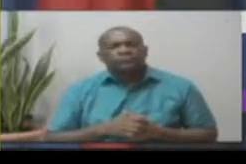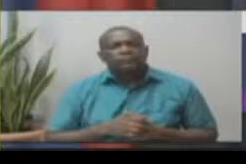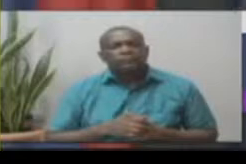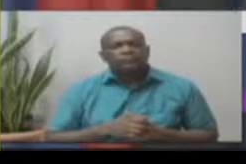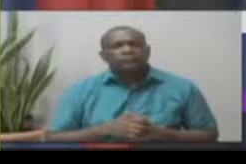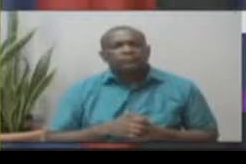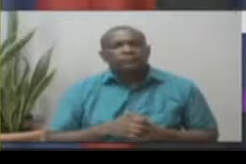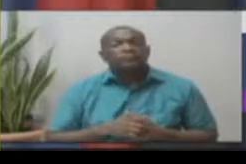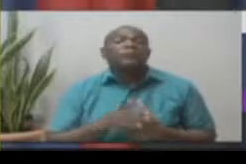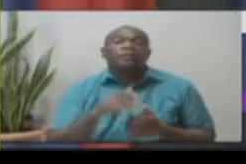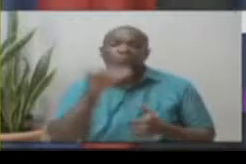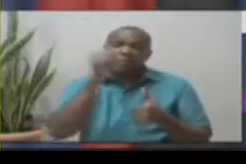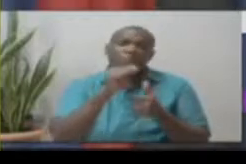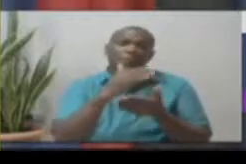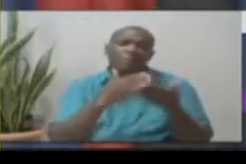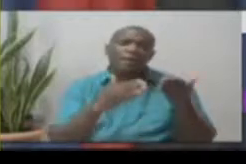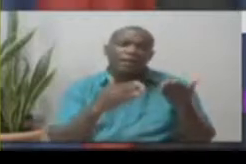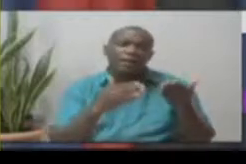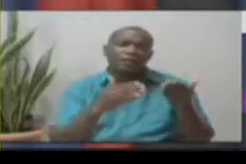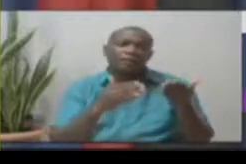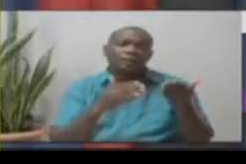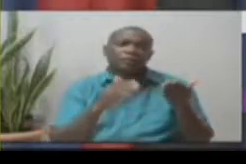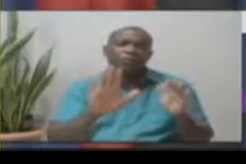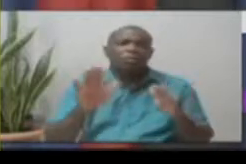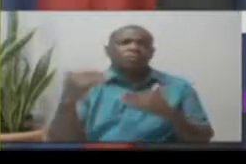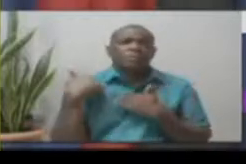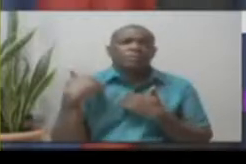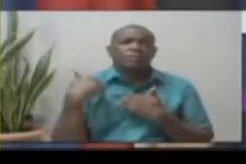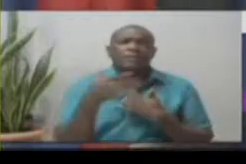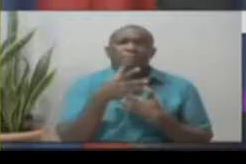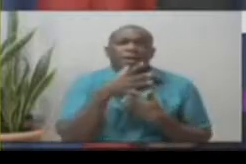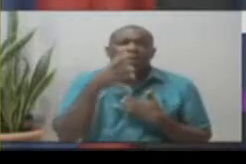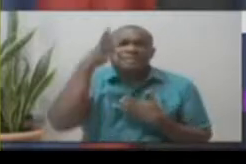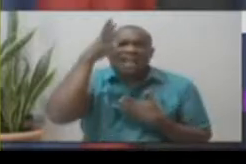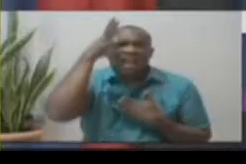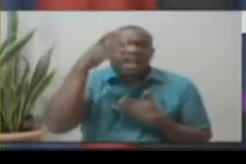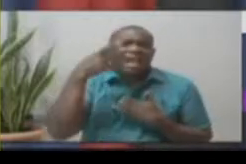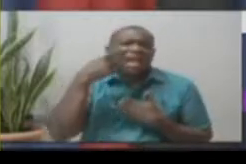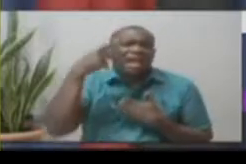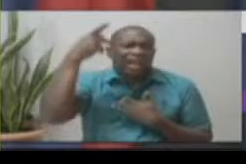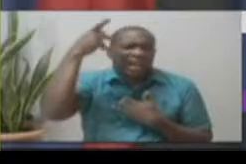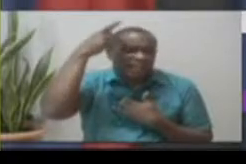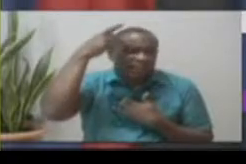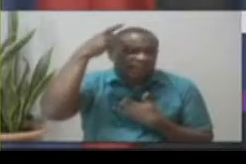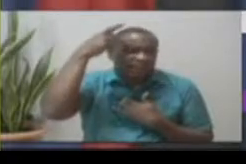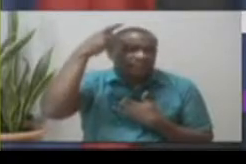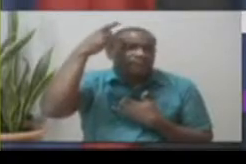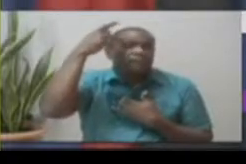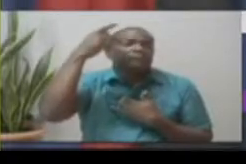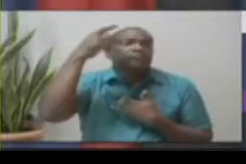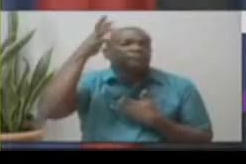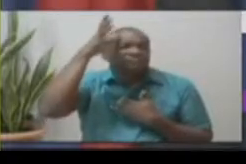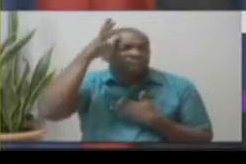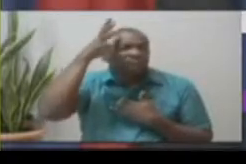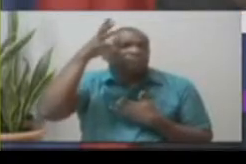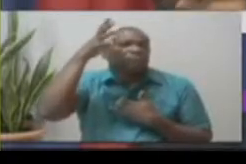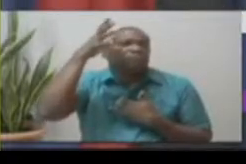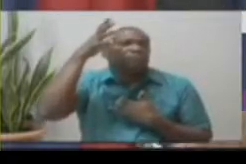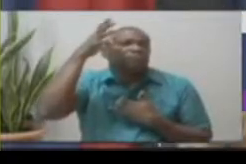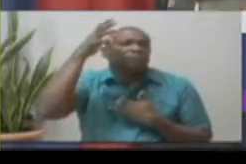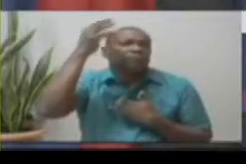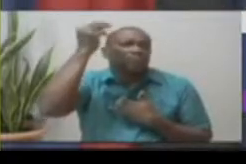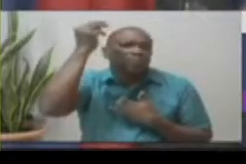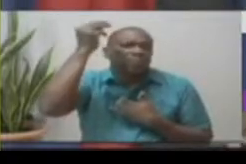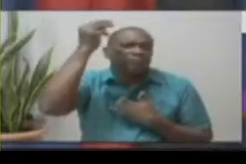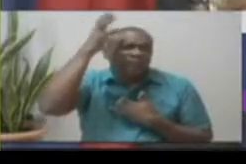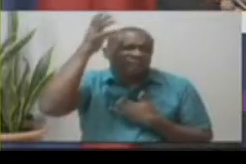a mommy or a daddy here, a child is born, you go to your pediatrician. One of the things that is a standard action is that the child has